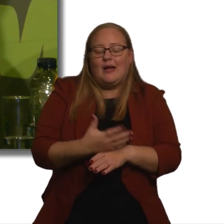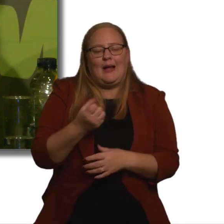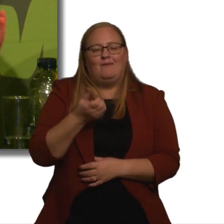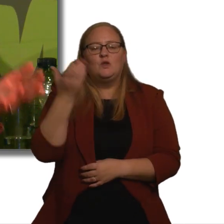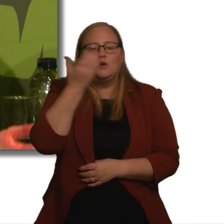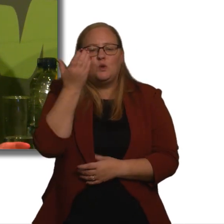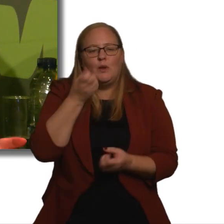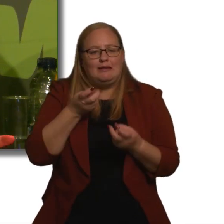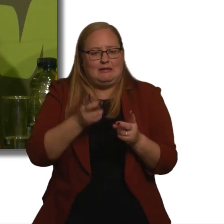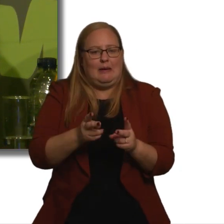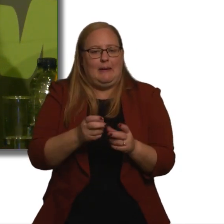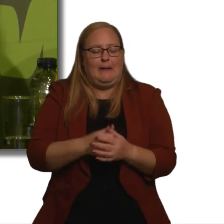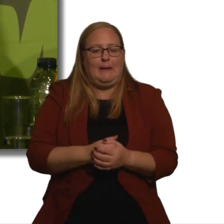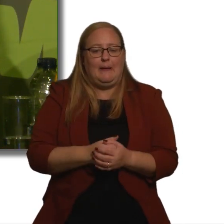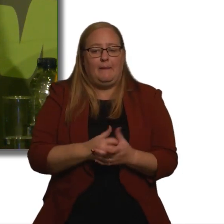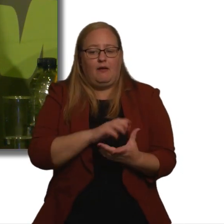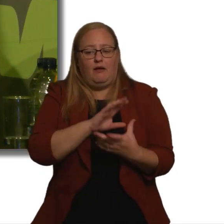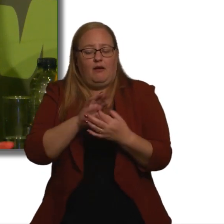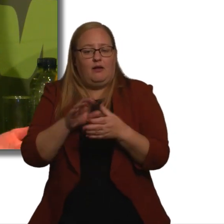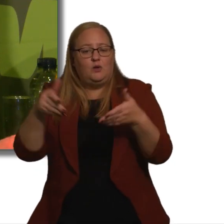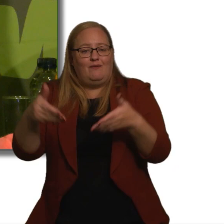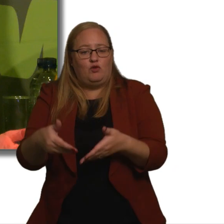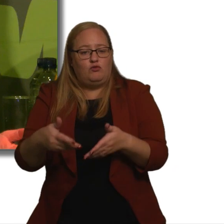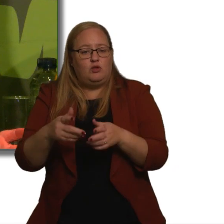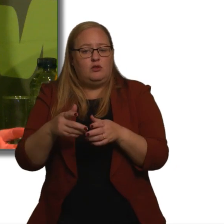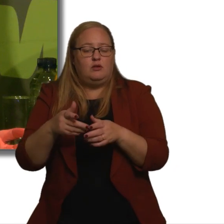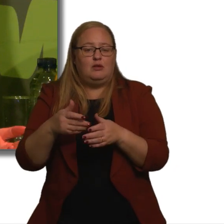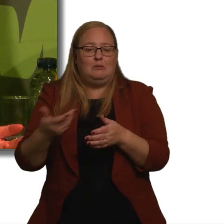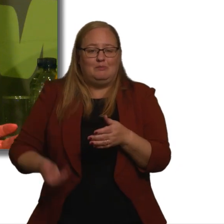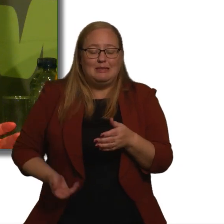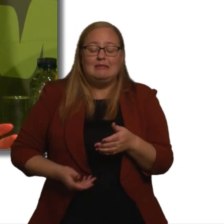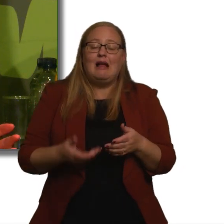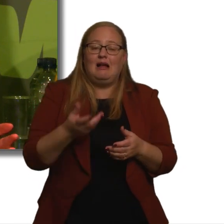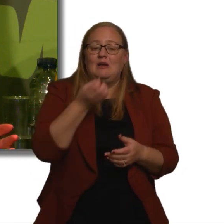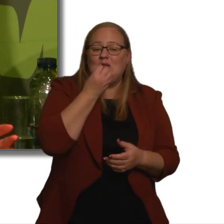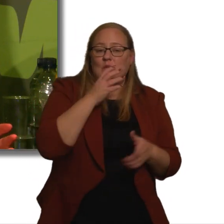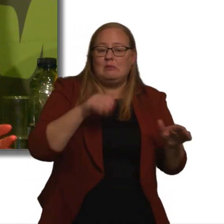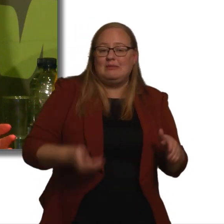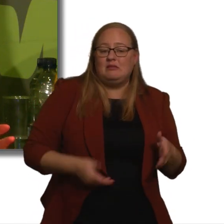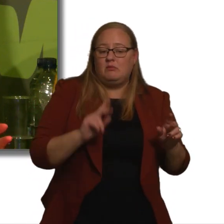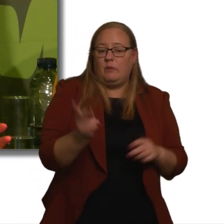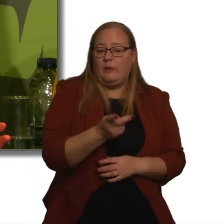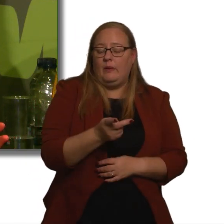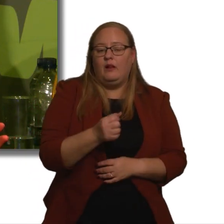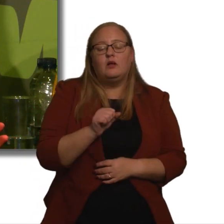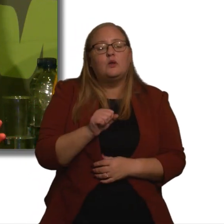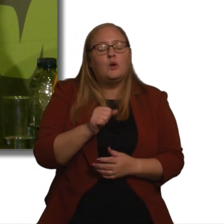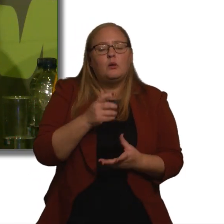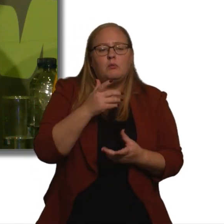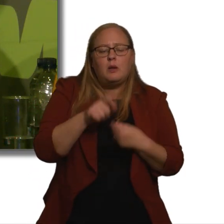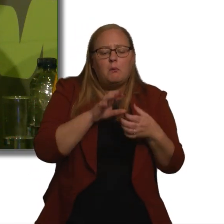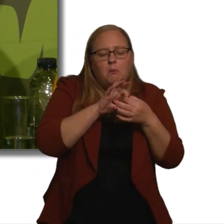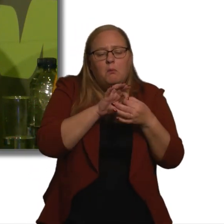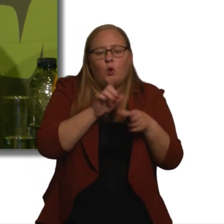that's operating in funeral and in food. The idea is that you get to know the young people that are coming through the secondary schools